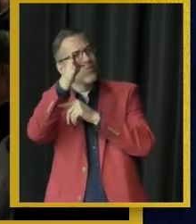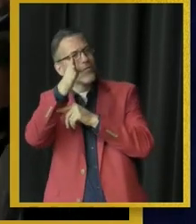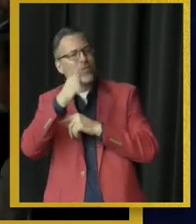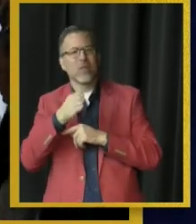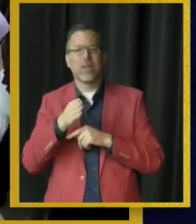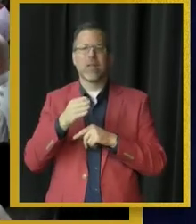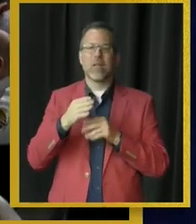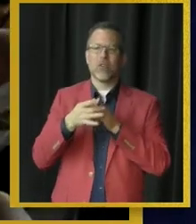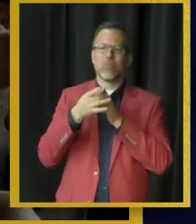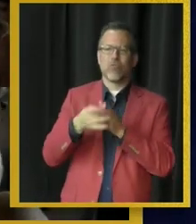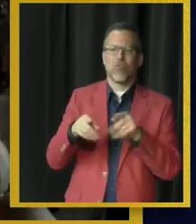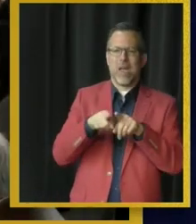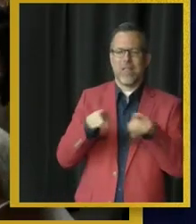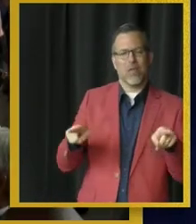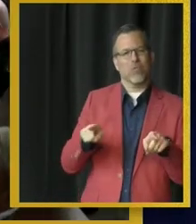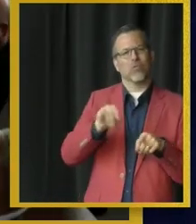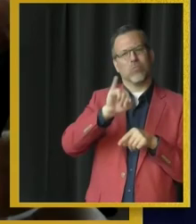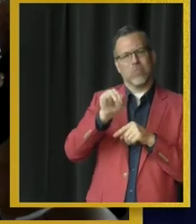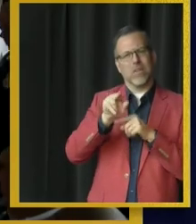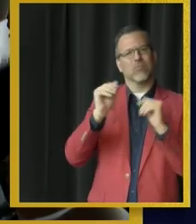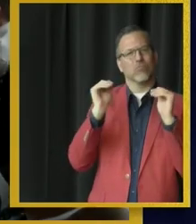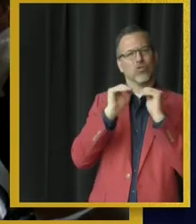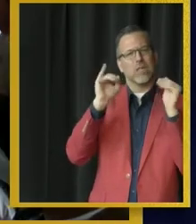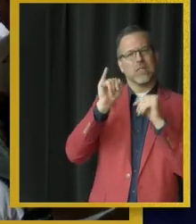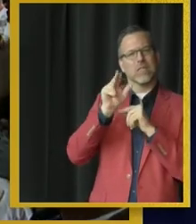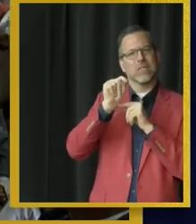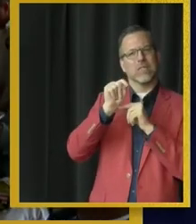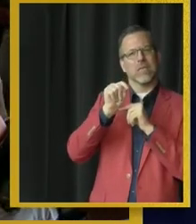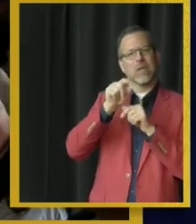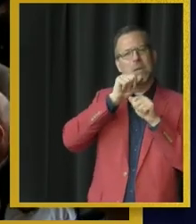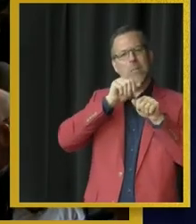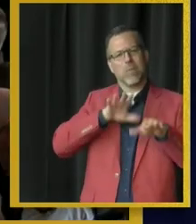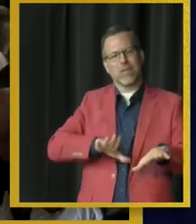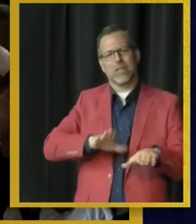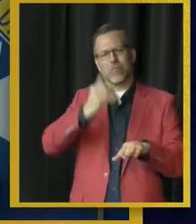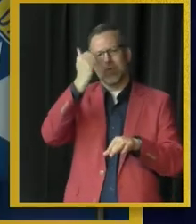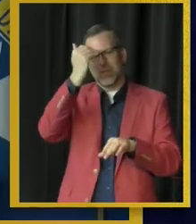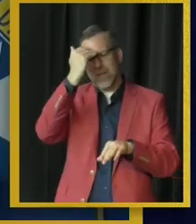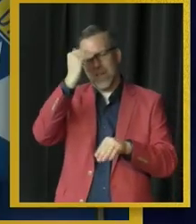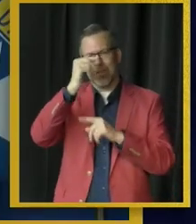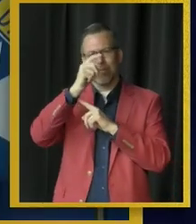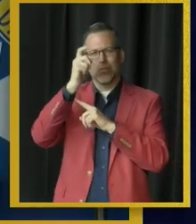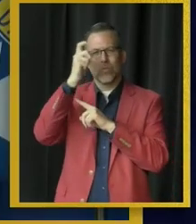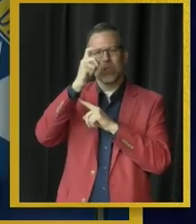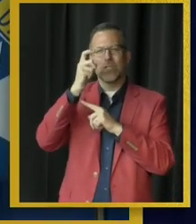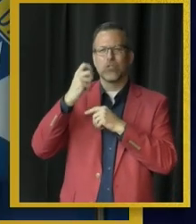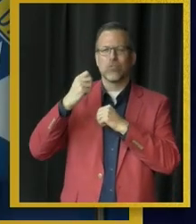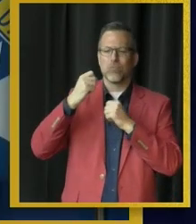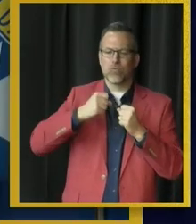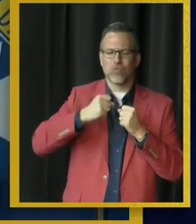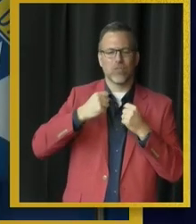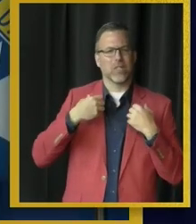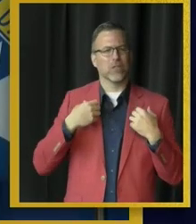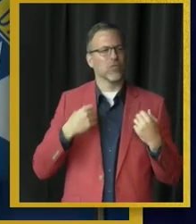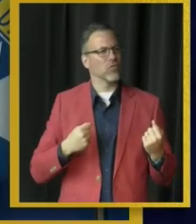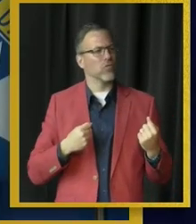just. Bless them with the knowledge, wisdom, strength, and